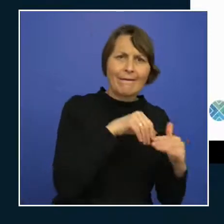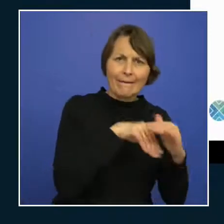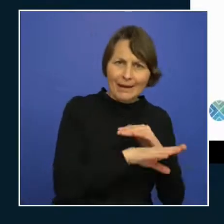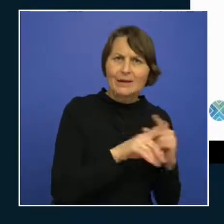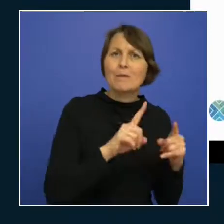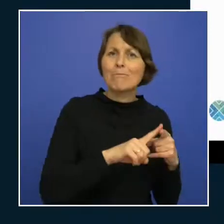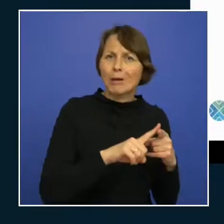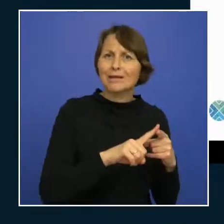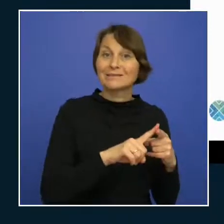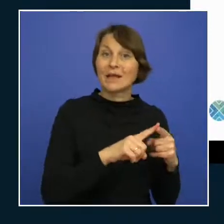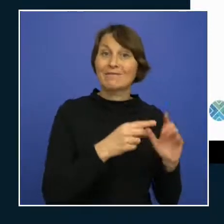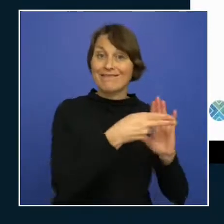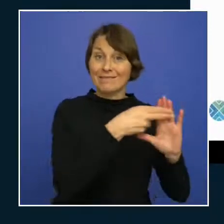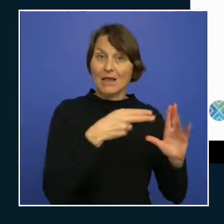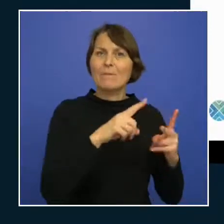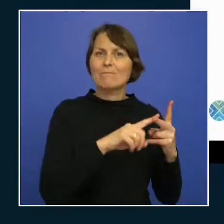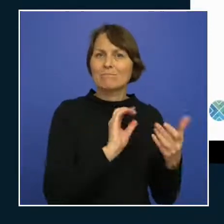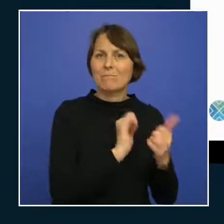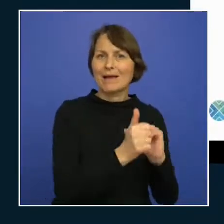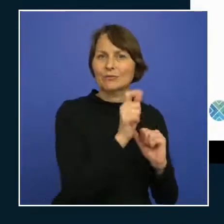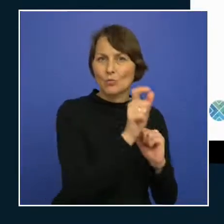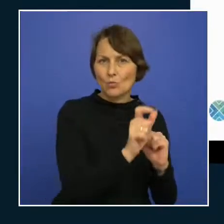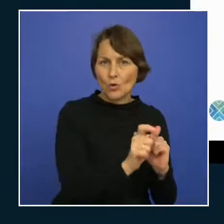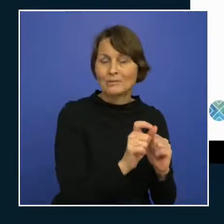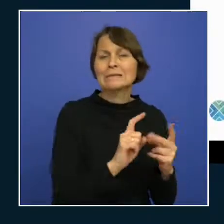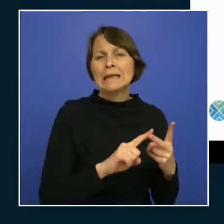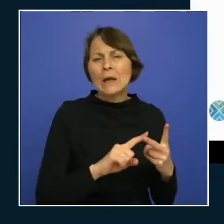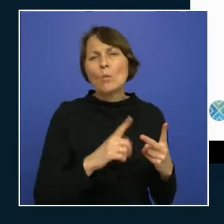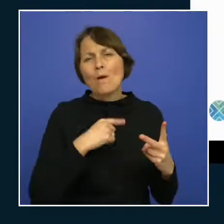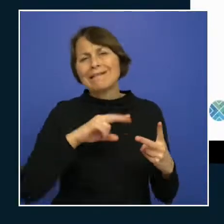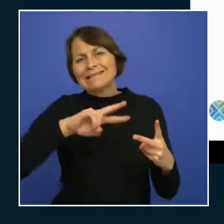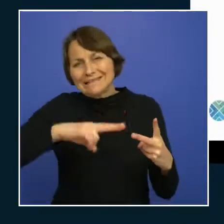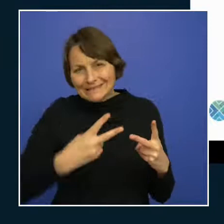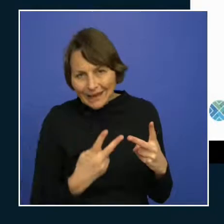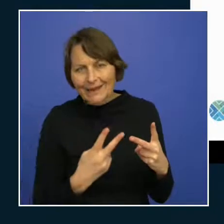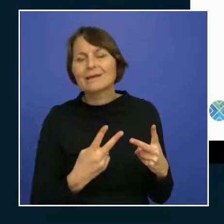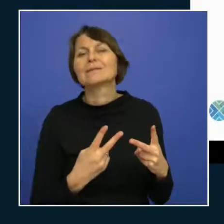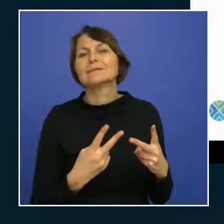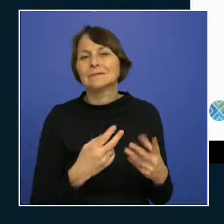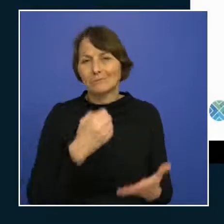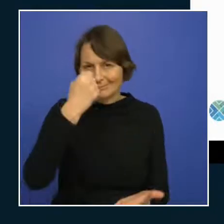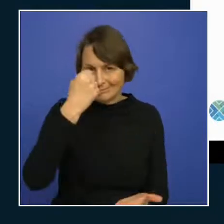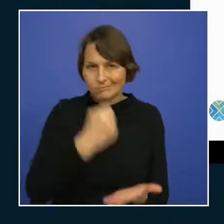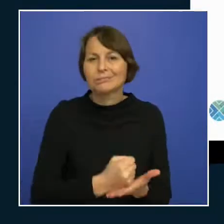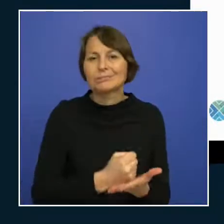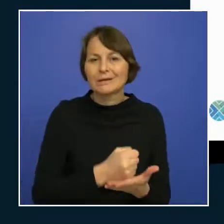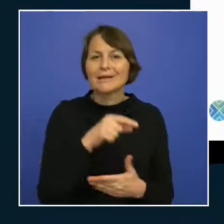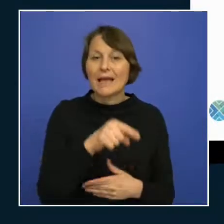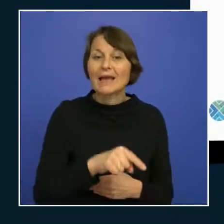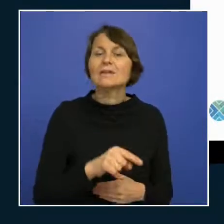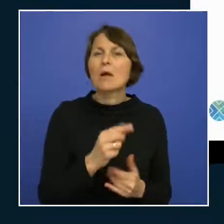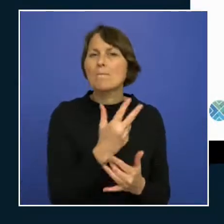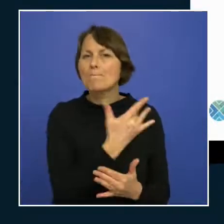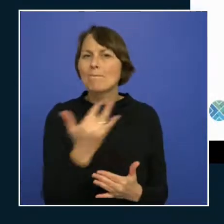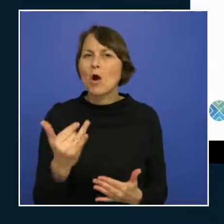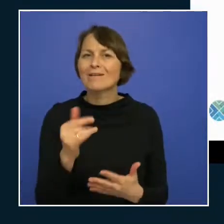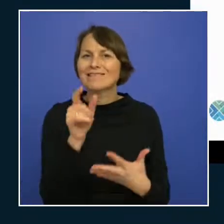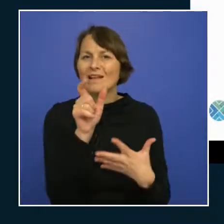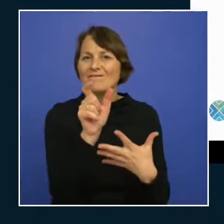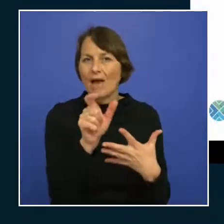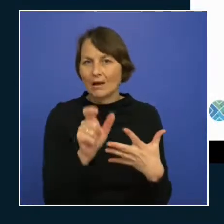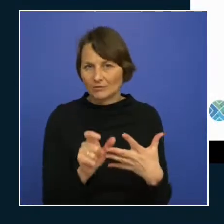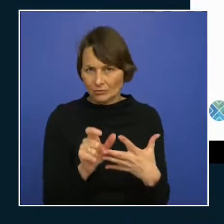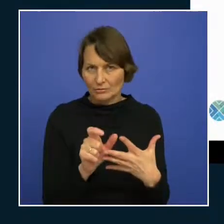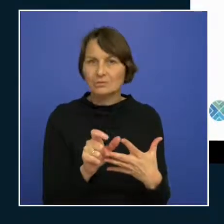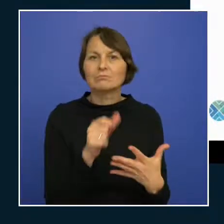preferably followed by a second form of authentication called multi-factor authentication. And we'll look at that later as